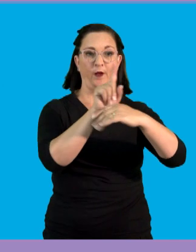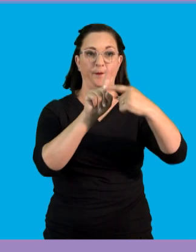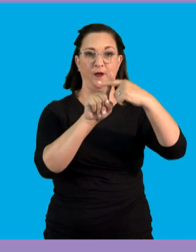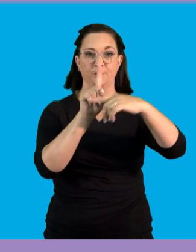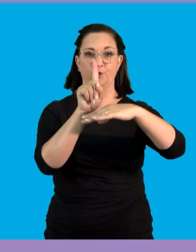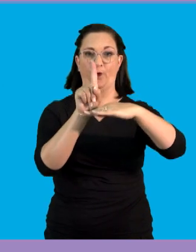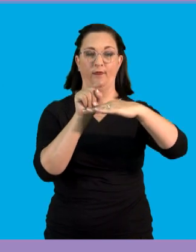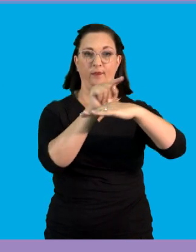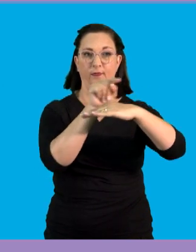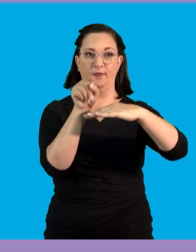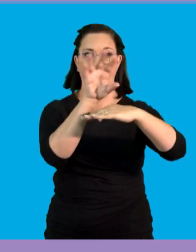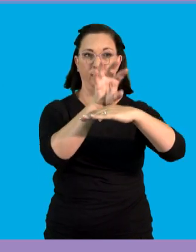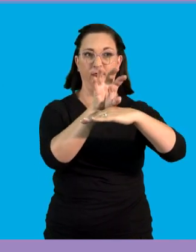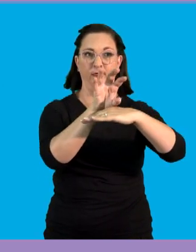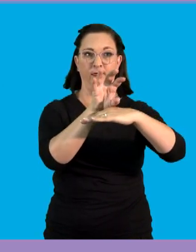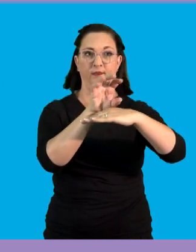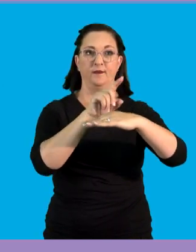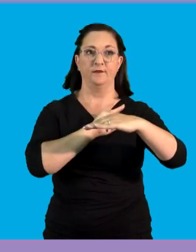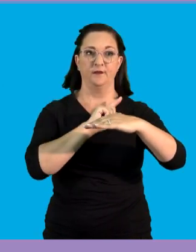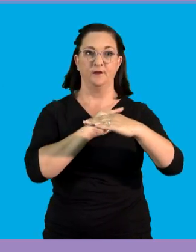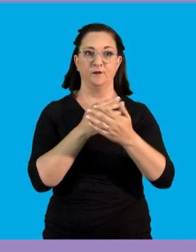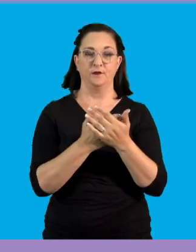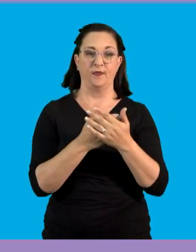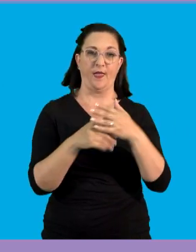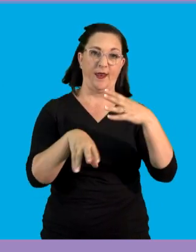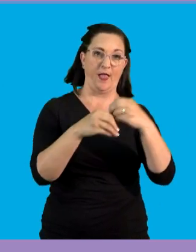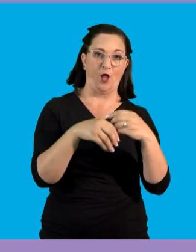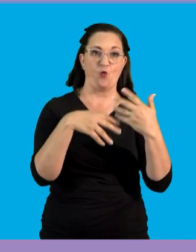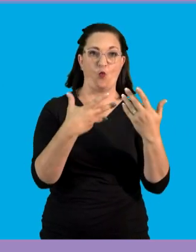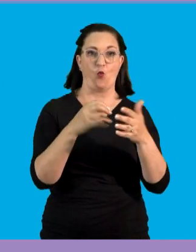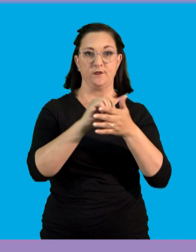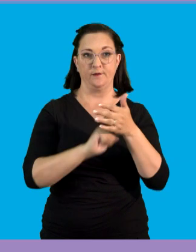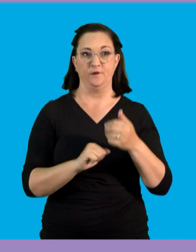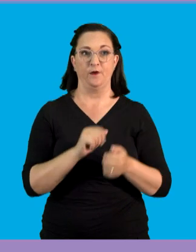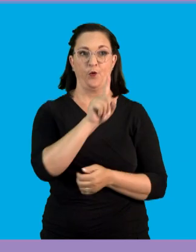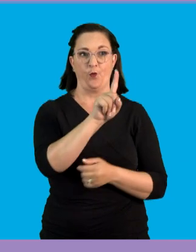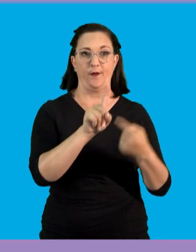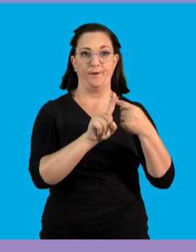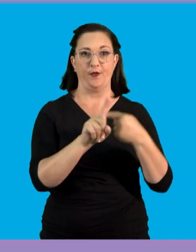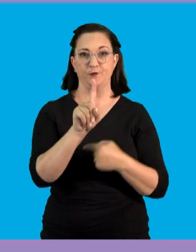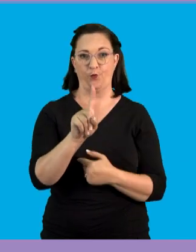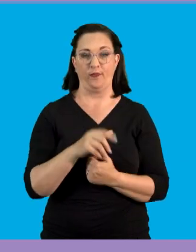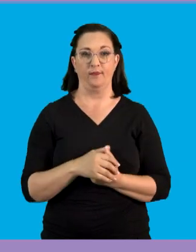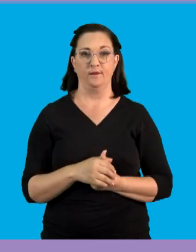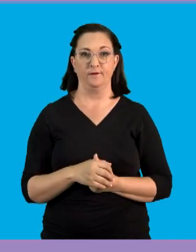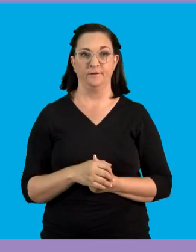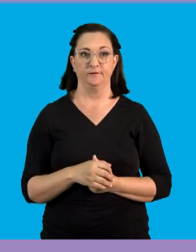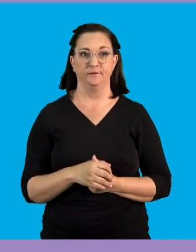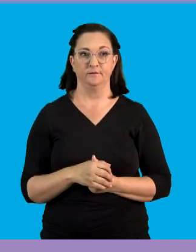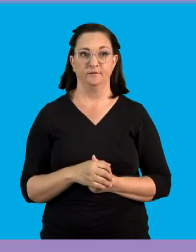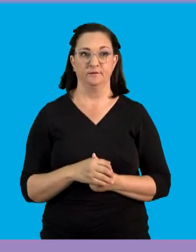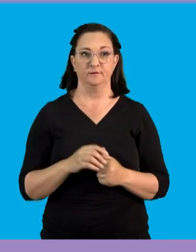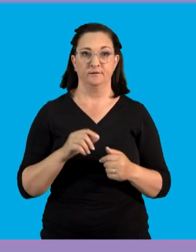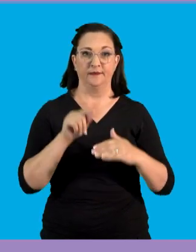where we are going to now add or subtract the numerators. So 1 plus 1, and then all of this